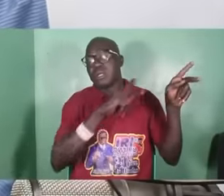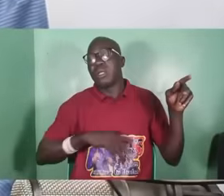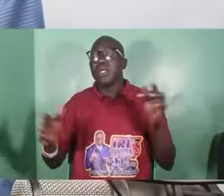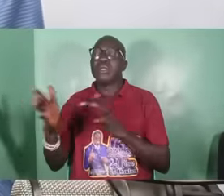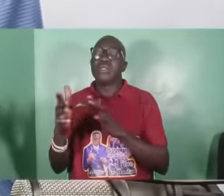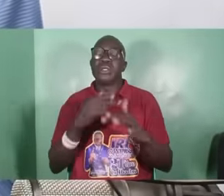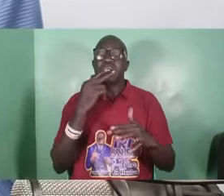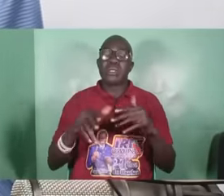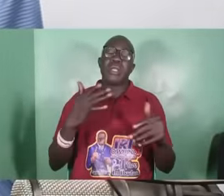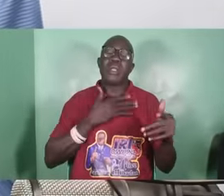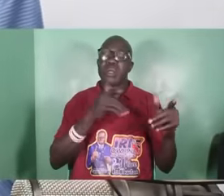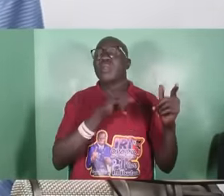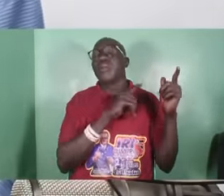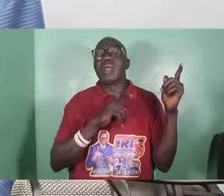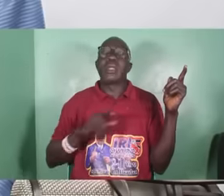Amen. Jesus.